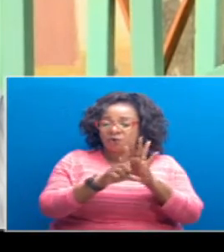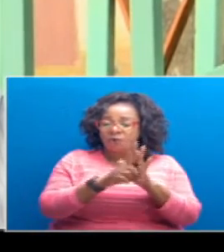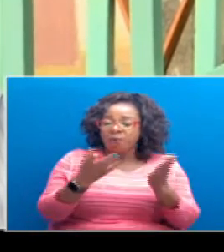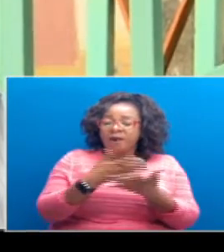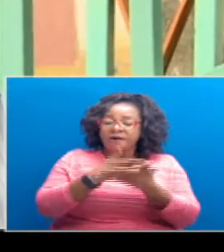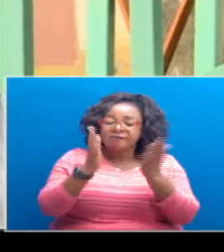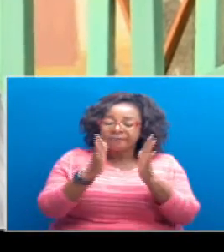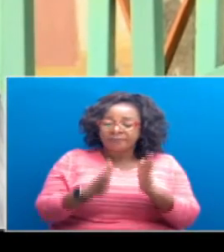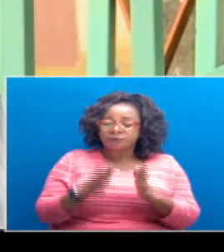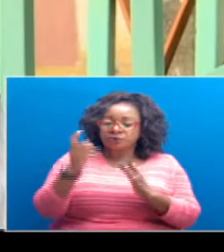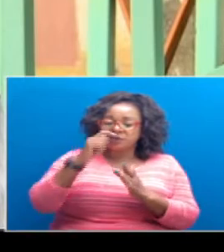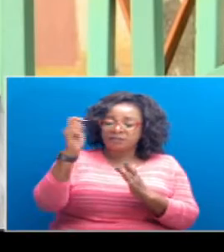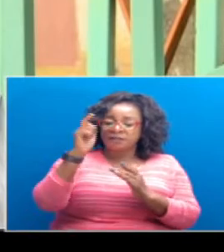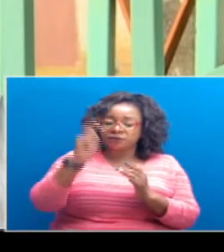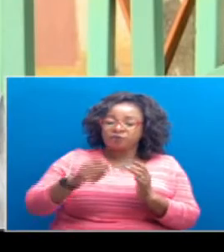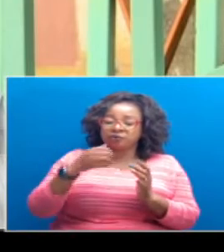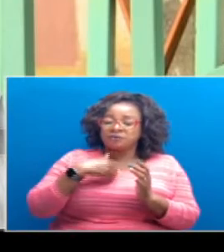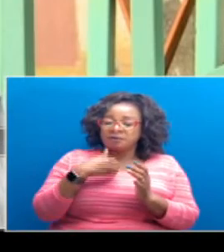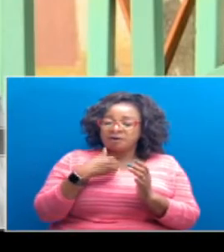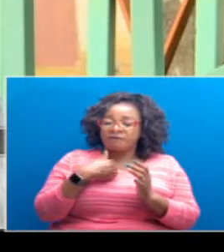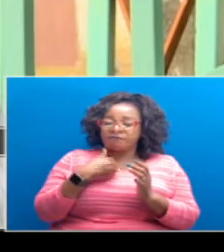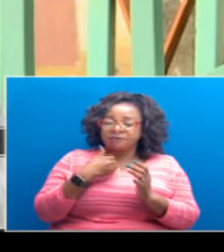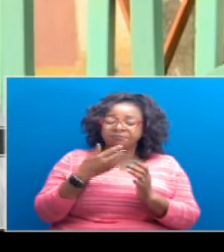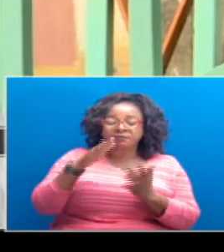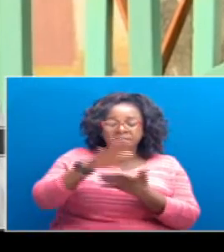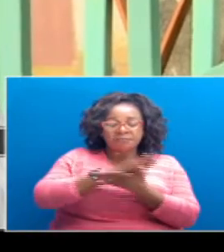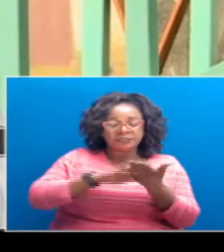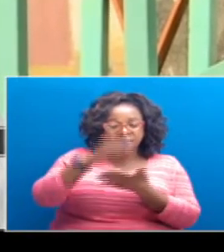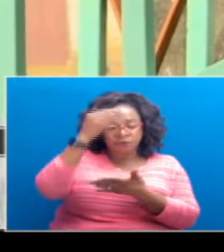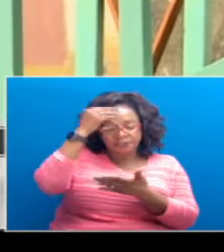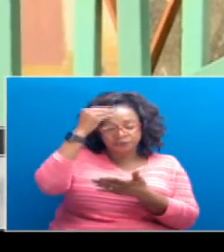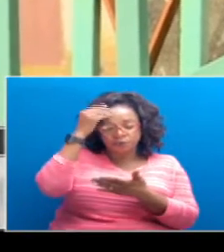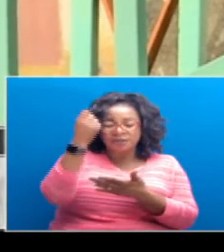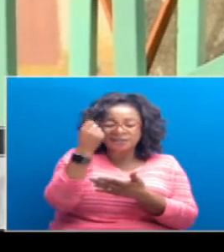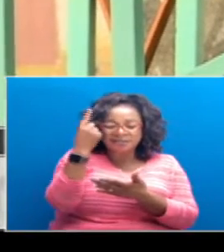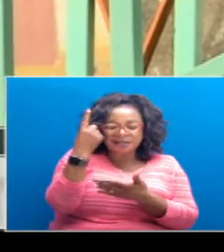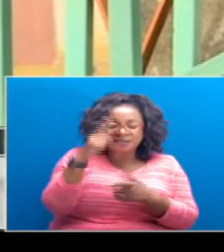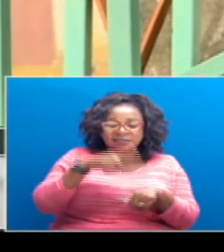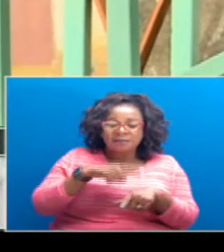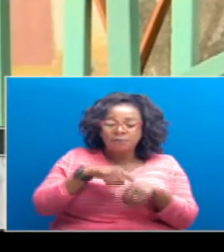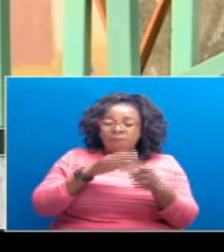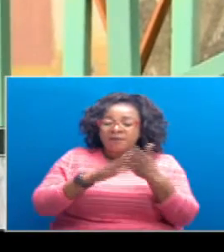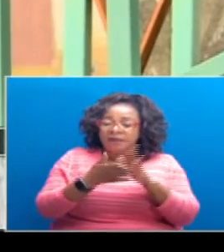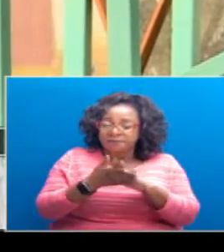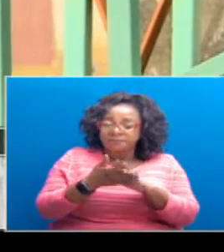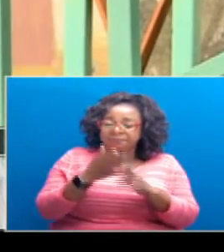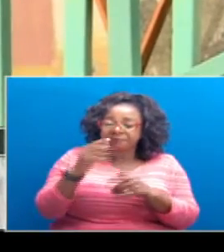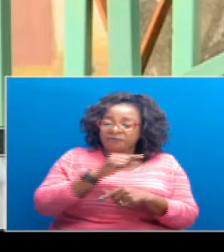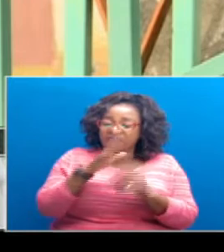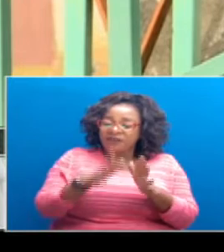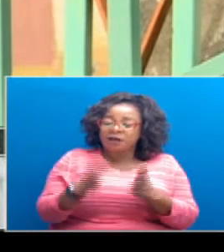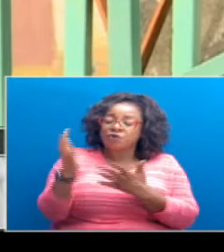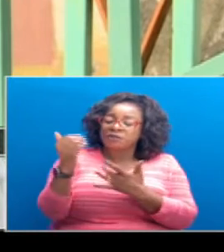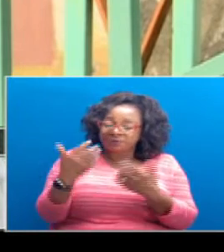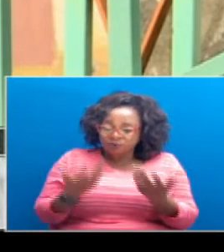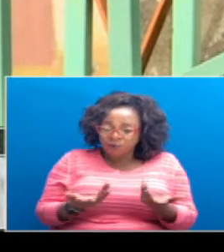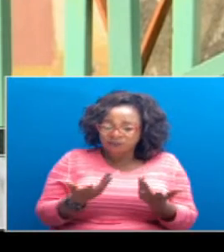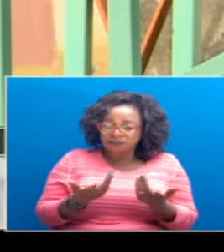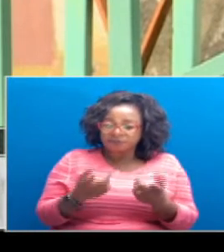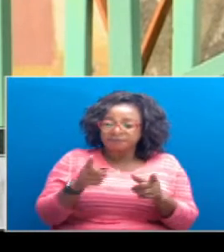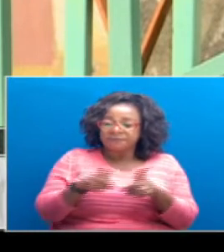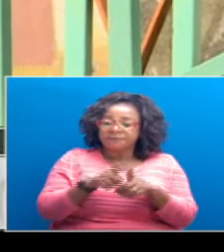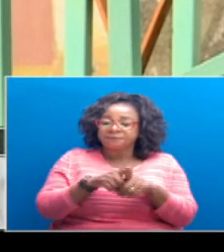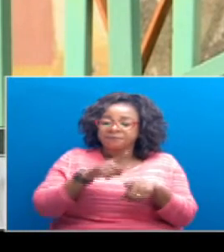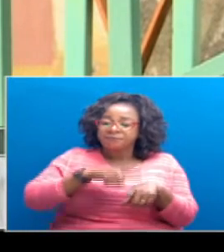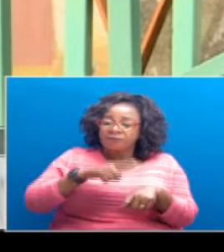every person in Kenya should have been civically educated to understand when you are becoming a governor what is expected of you, and when I'm